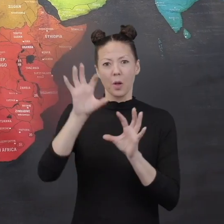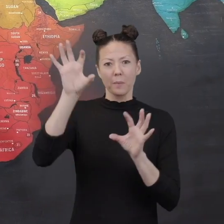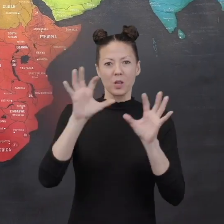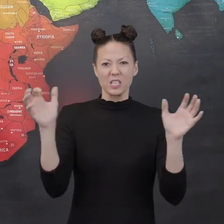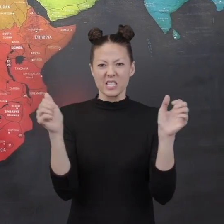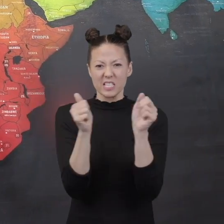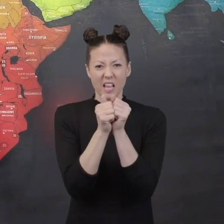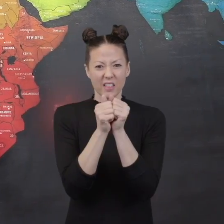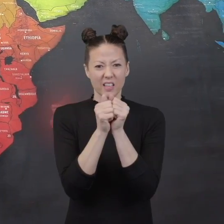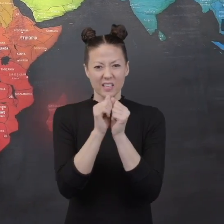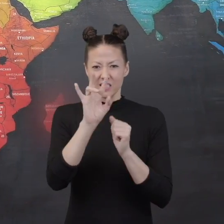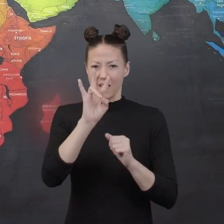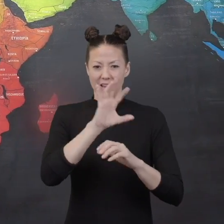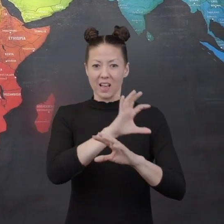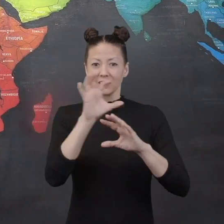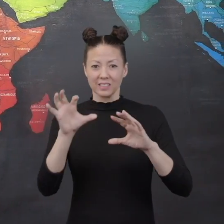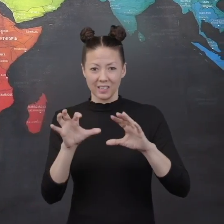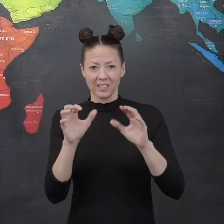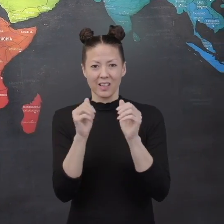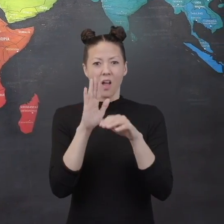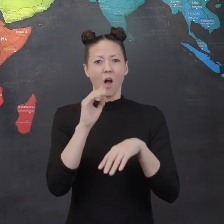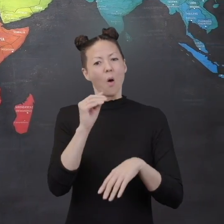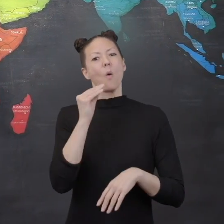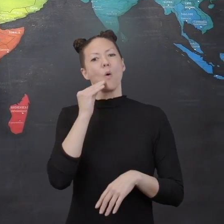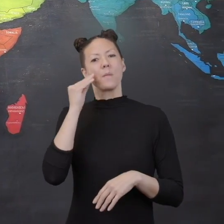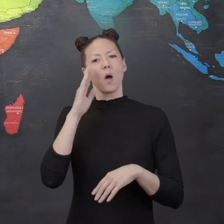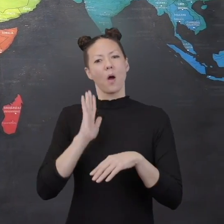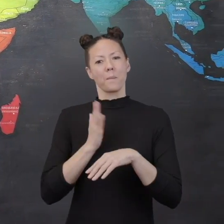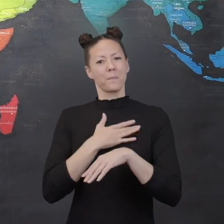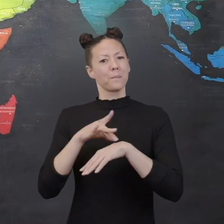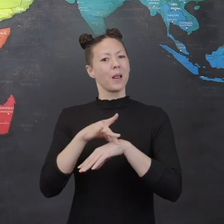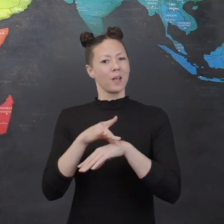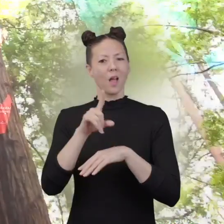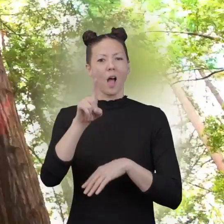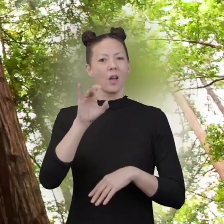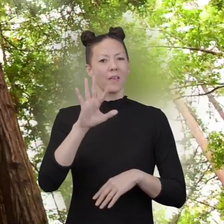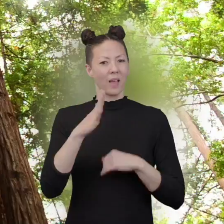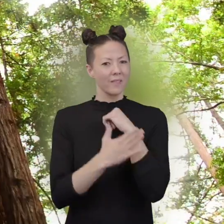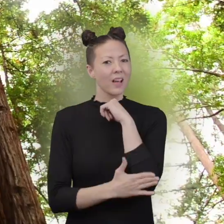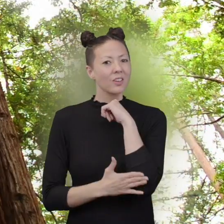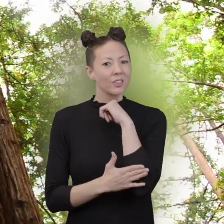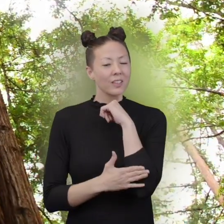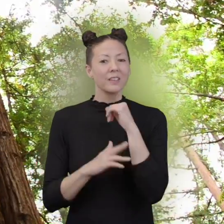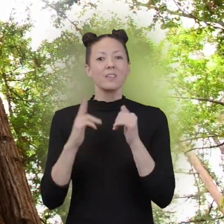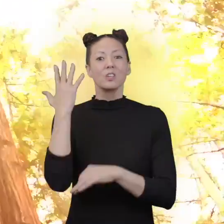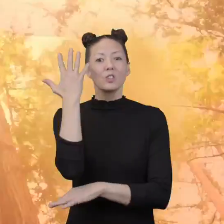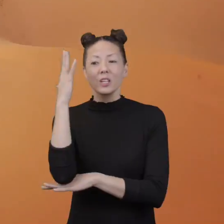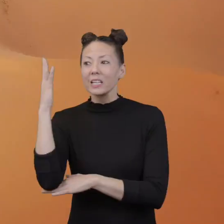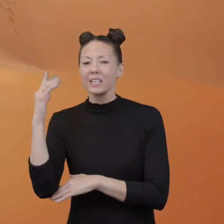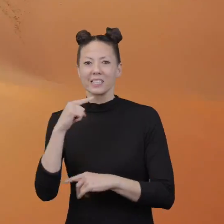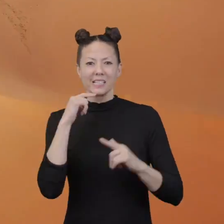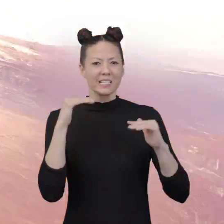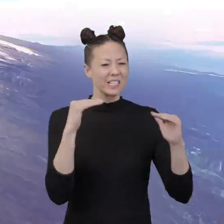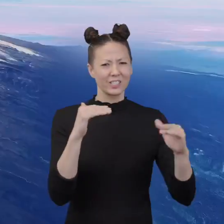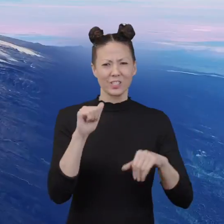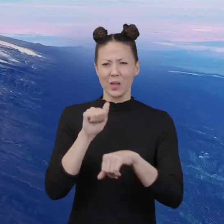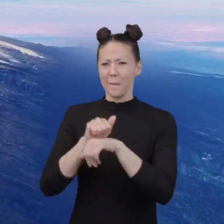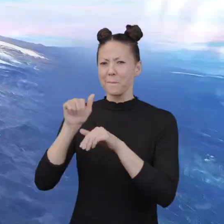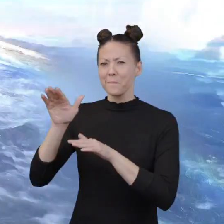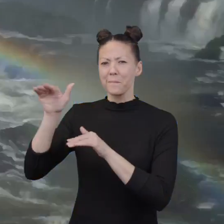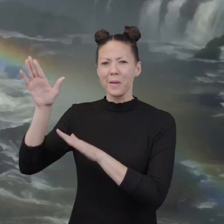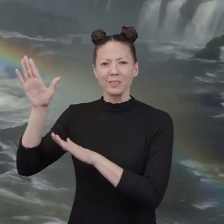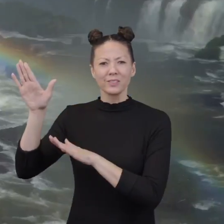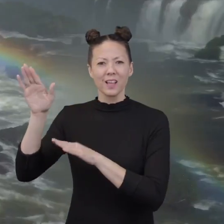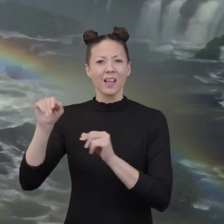7 continents on Earth are home to our planet's 195 countries. All the trees, deserts,